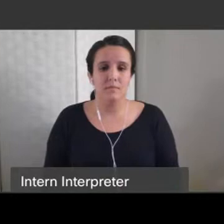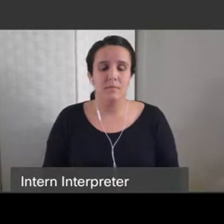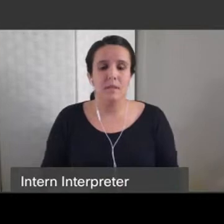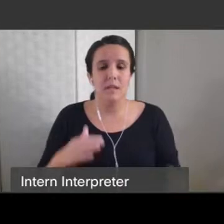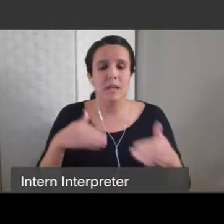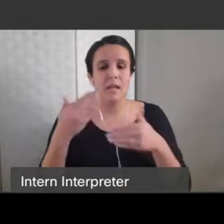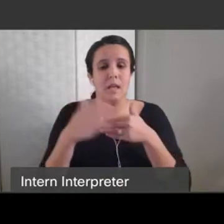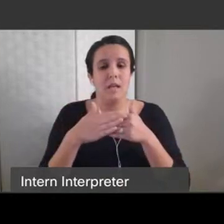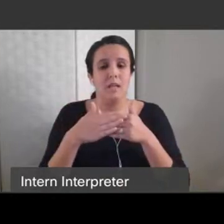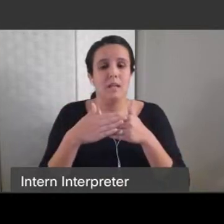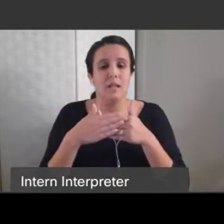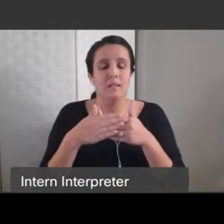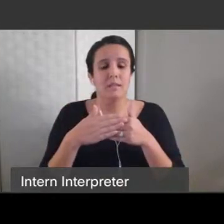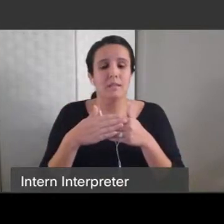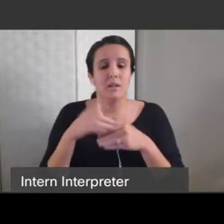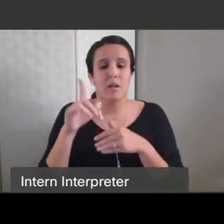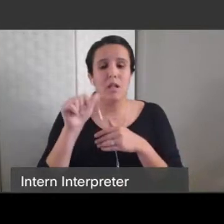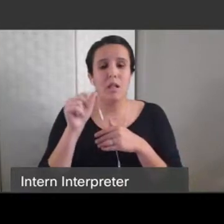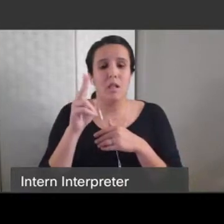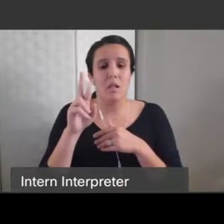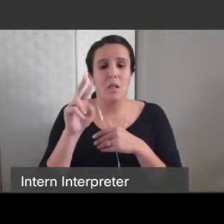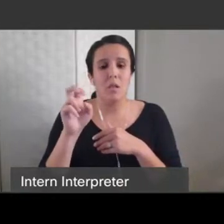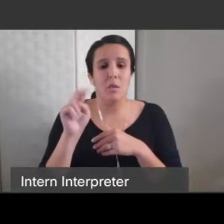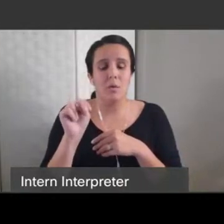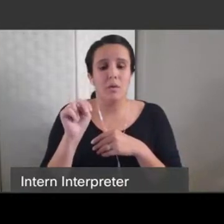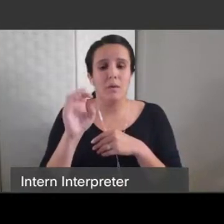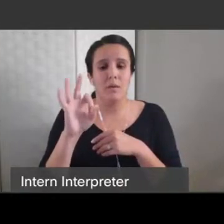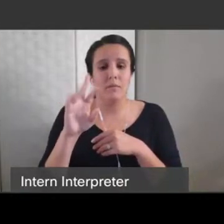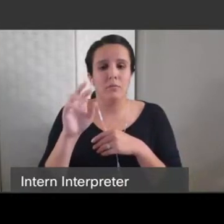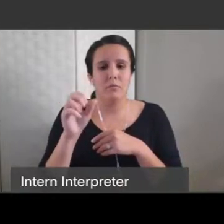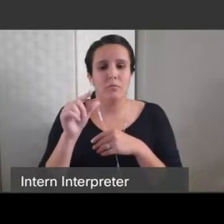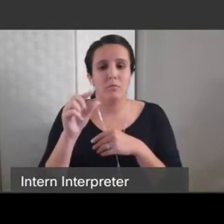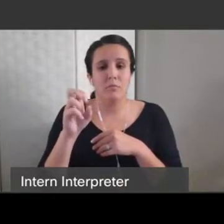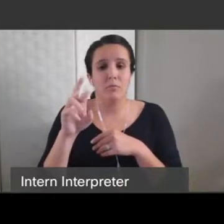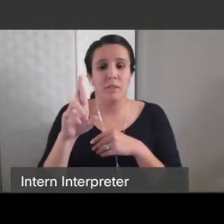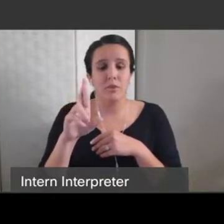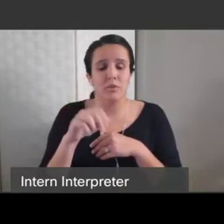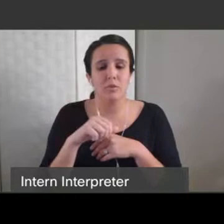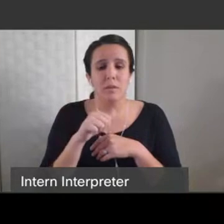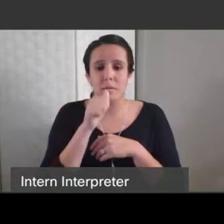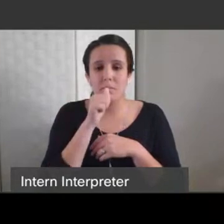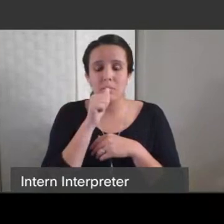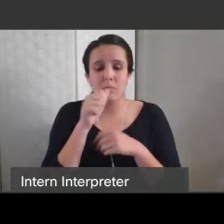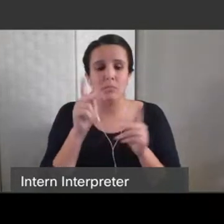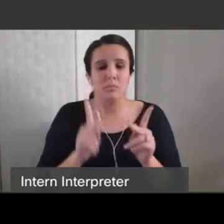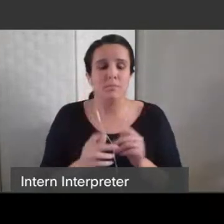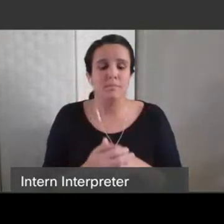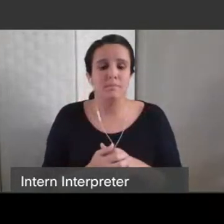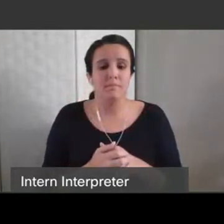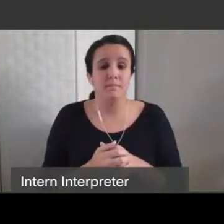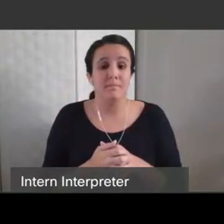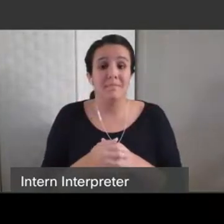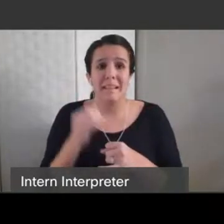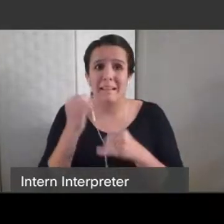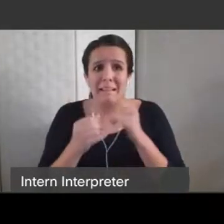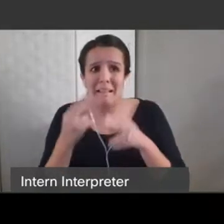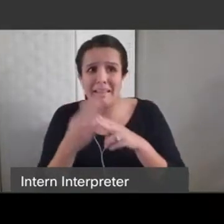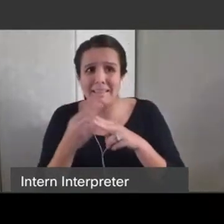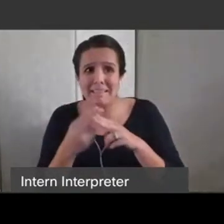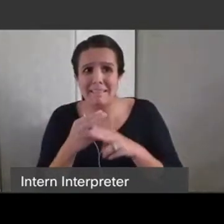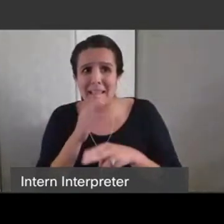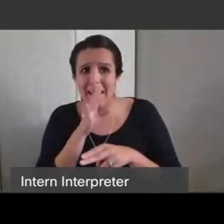Our next presenter will be Lauren Fracher, private citizen. Did I get that last name